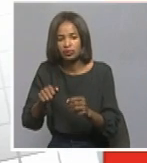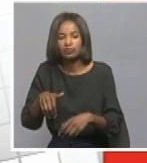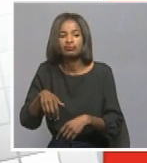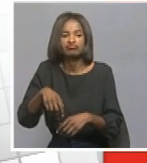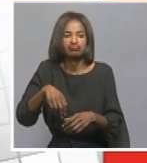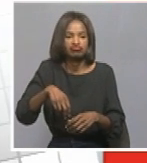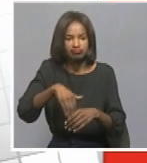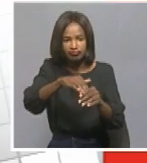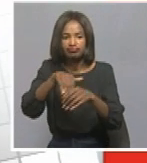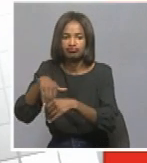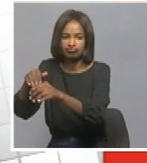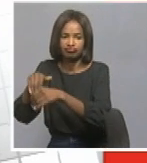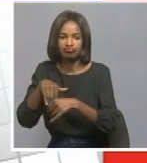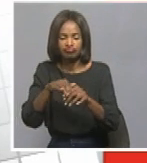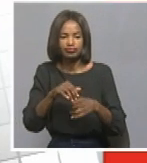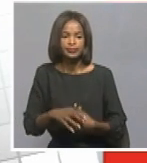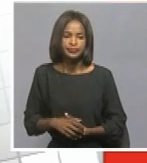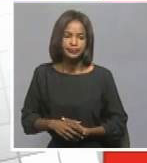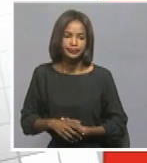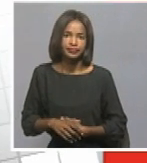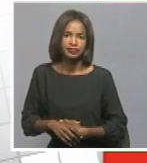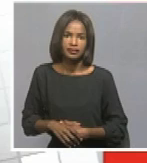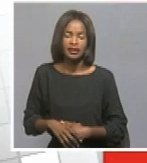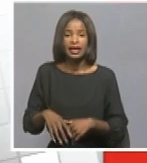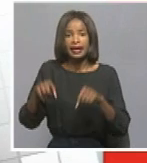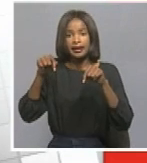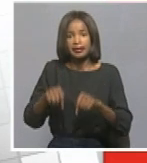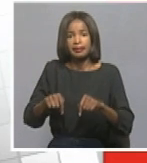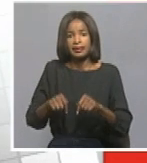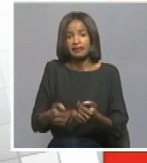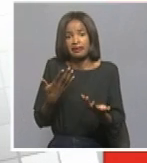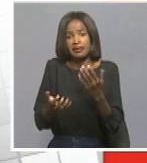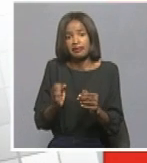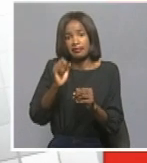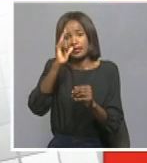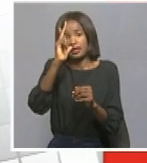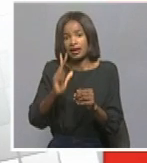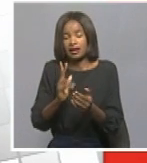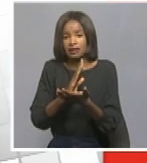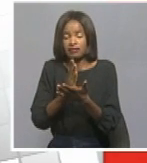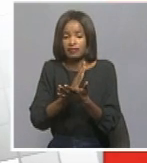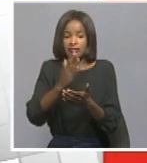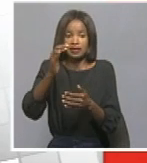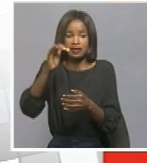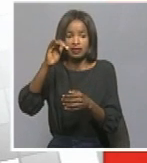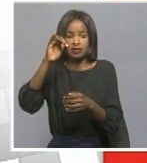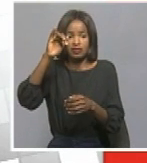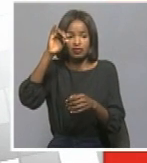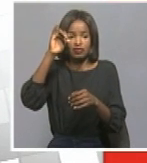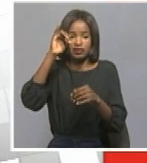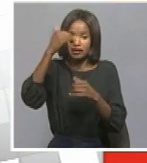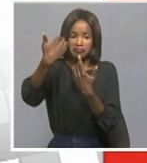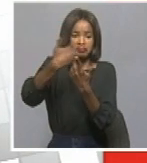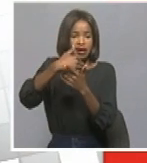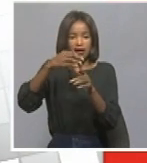Now, Mr. Maritz, there have been and may still be cases coming of Namibians denied entry into the country and subjected to